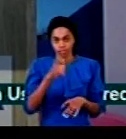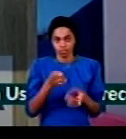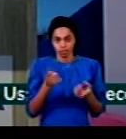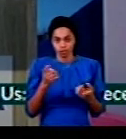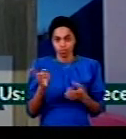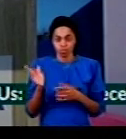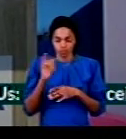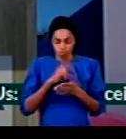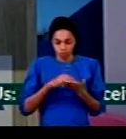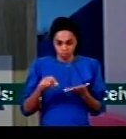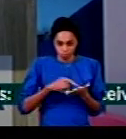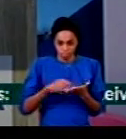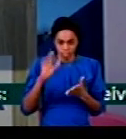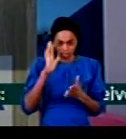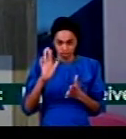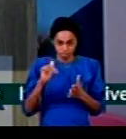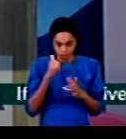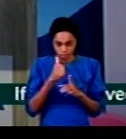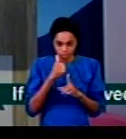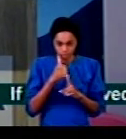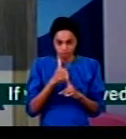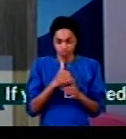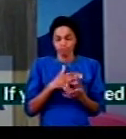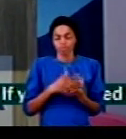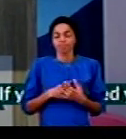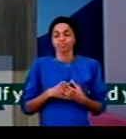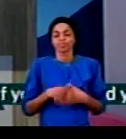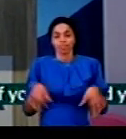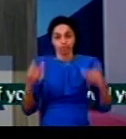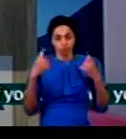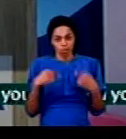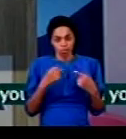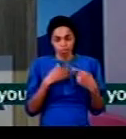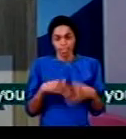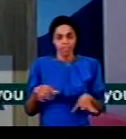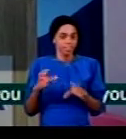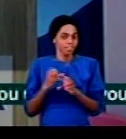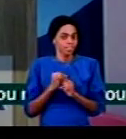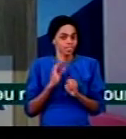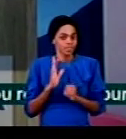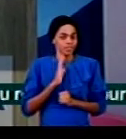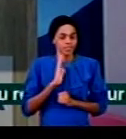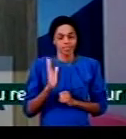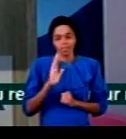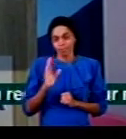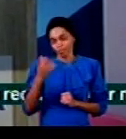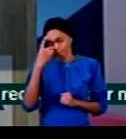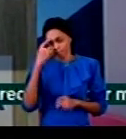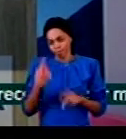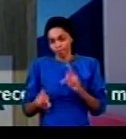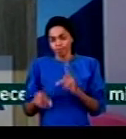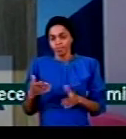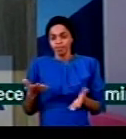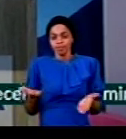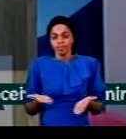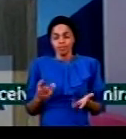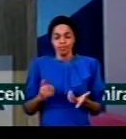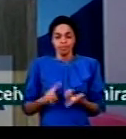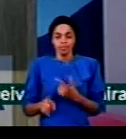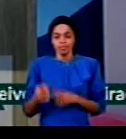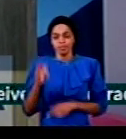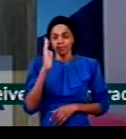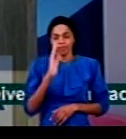be permitted to testify. Keep on checking. The Lord has dropped his mercy upon your life already. And you